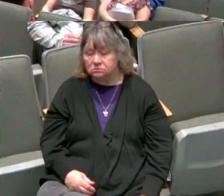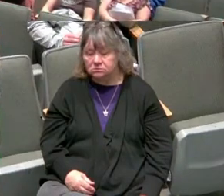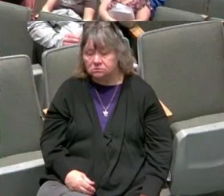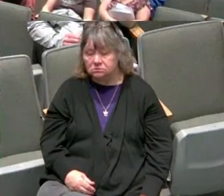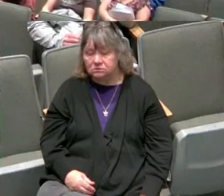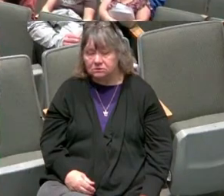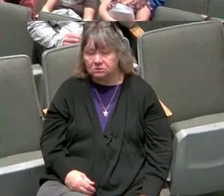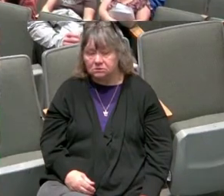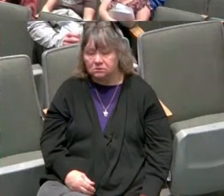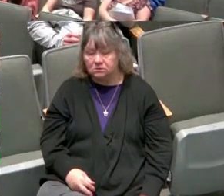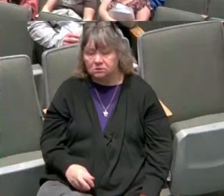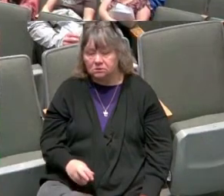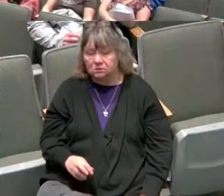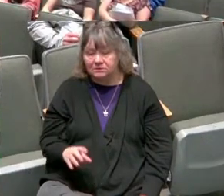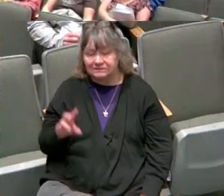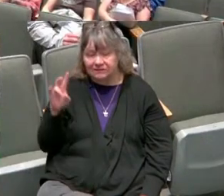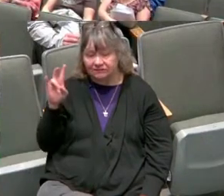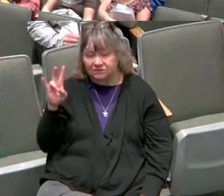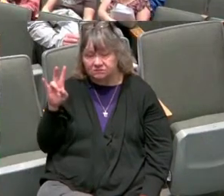day drive seven